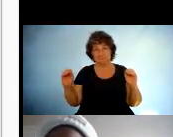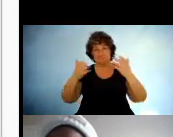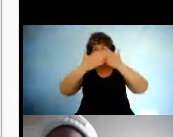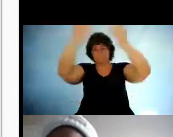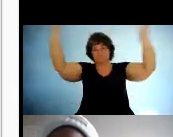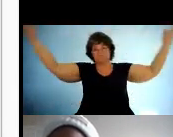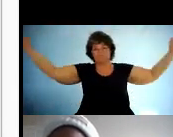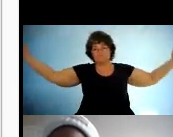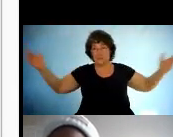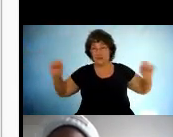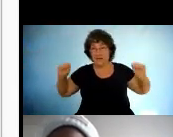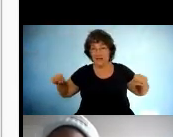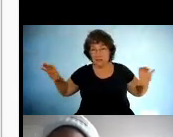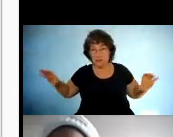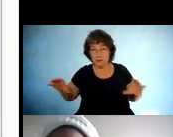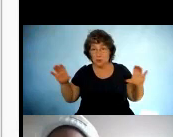but I love